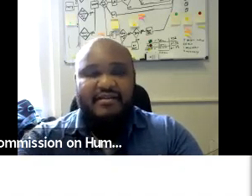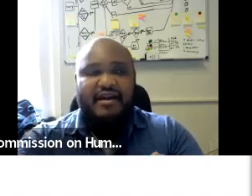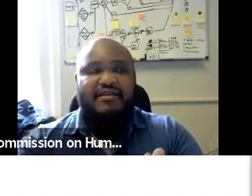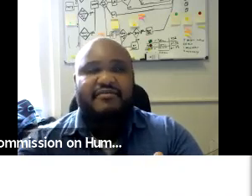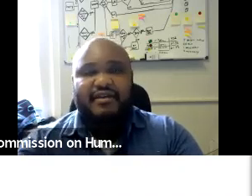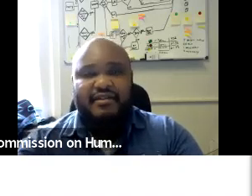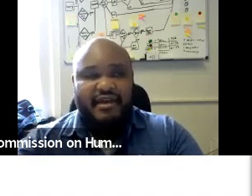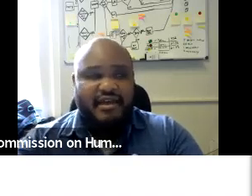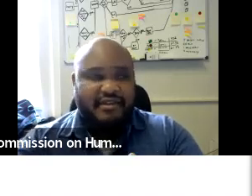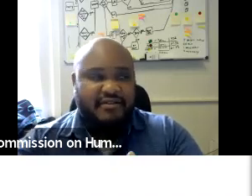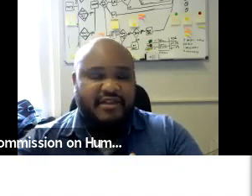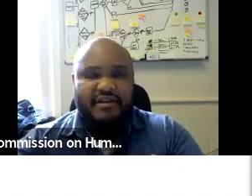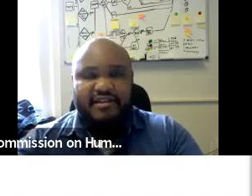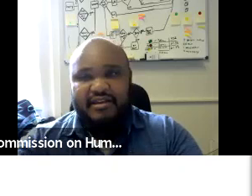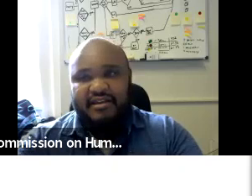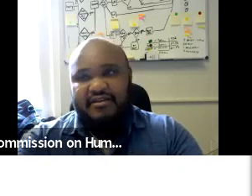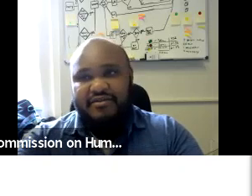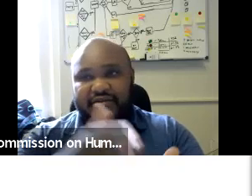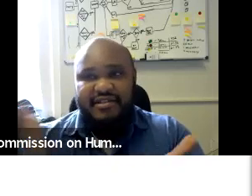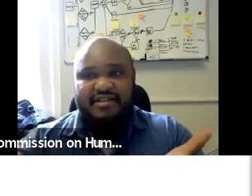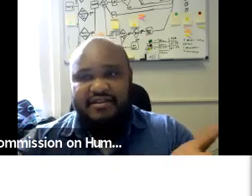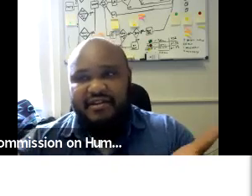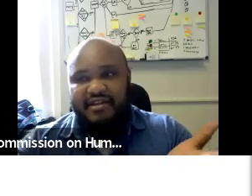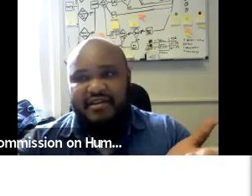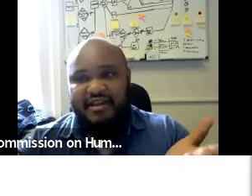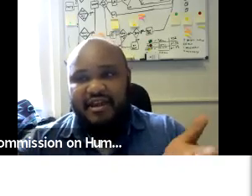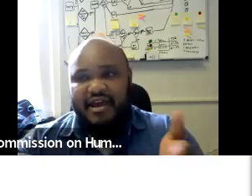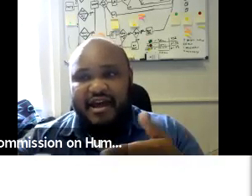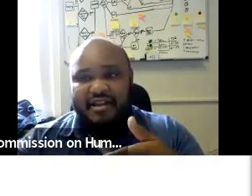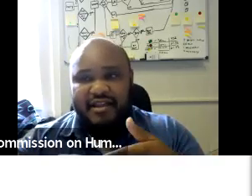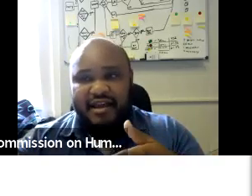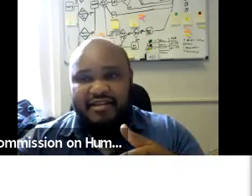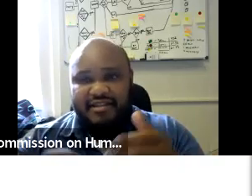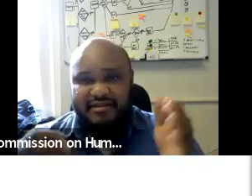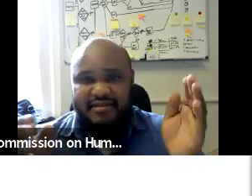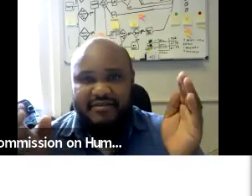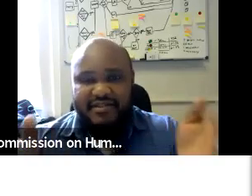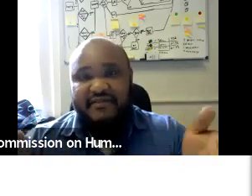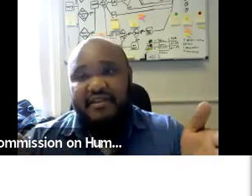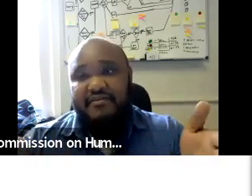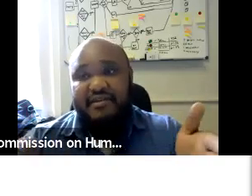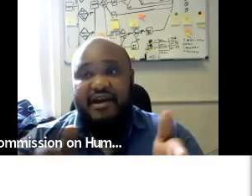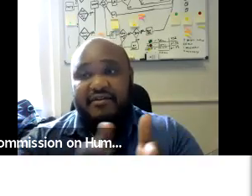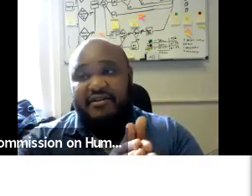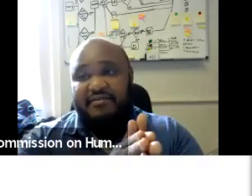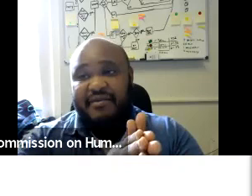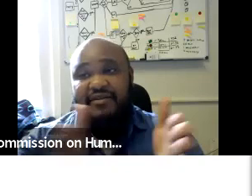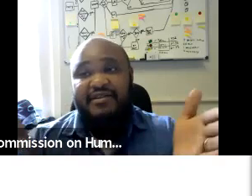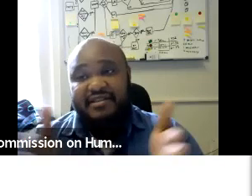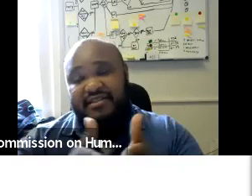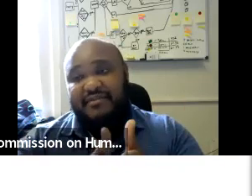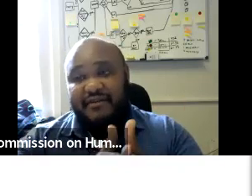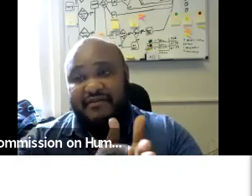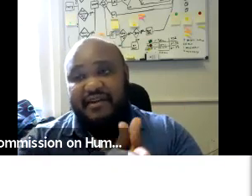not aligned with their gender identity, nor is that gender identity aligned specifically with our